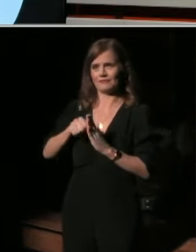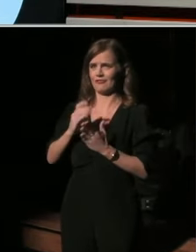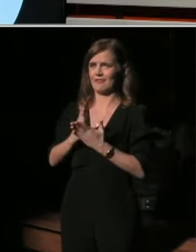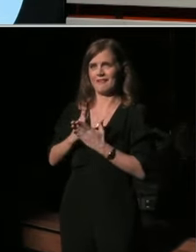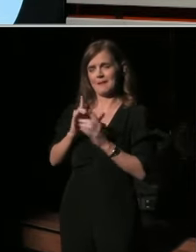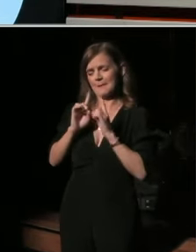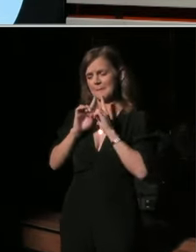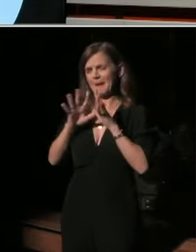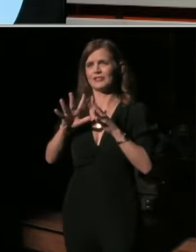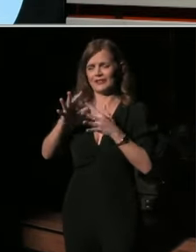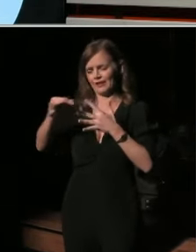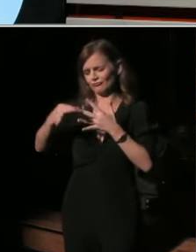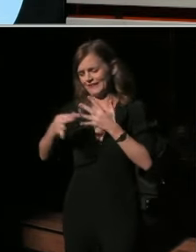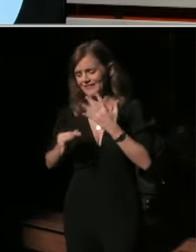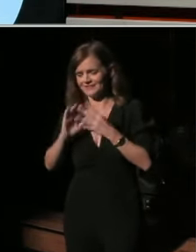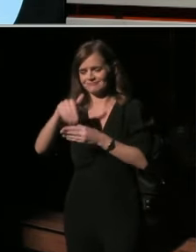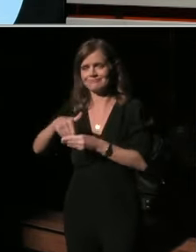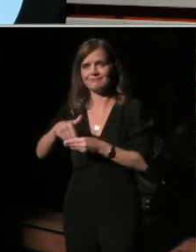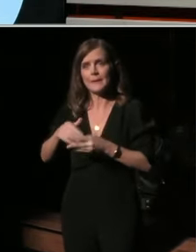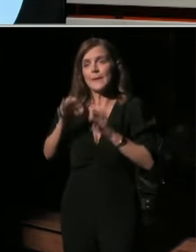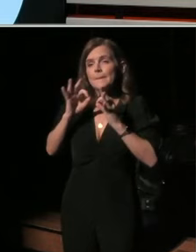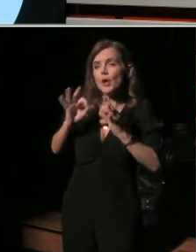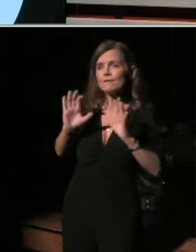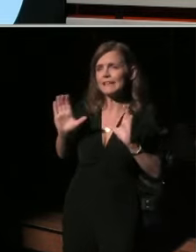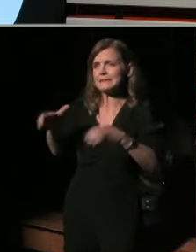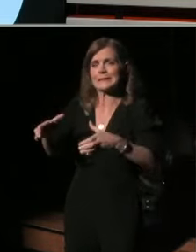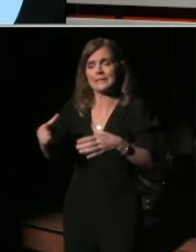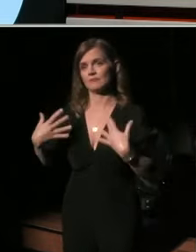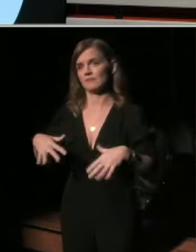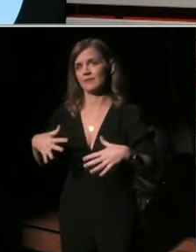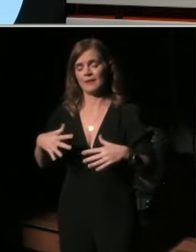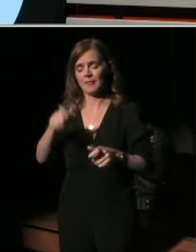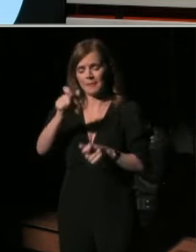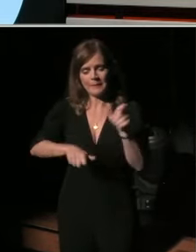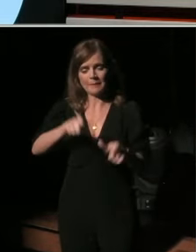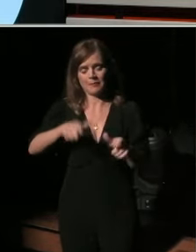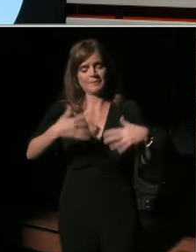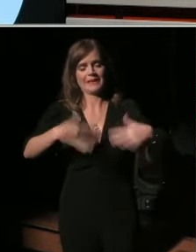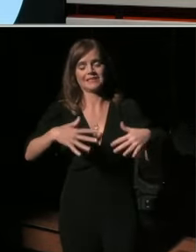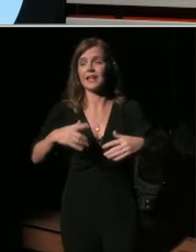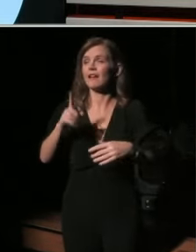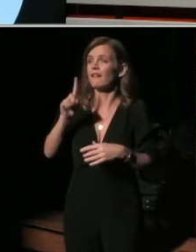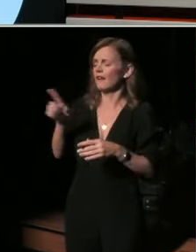team, just incredible people, actually. And the casting, I'm